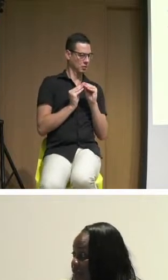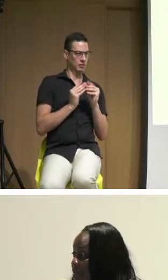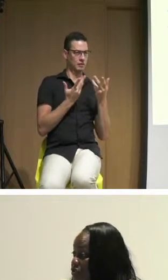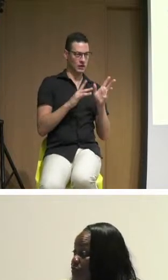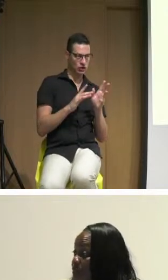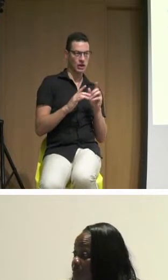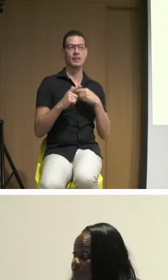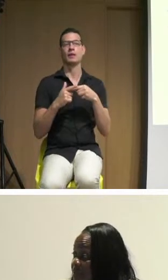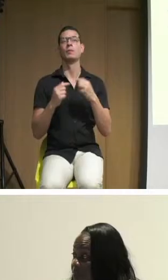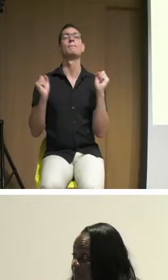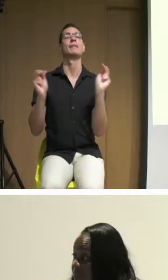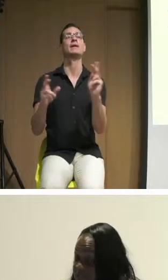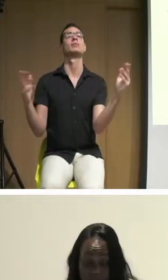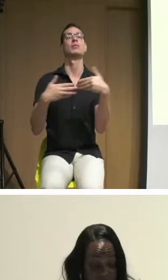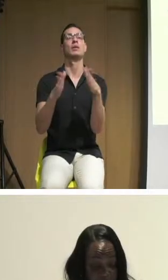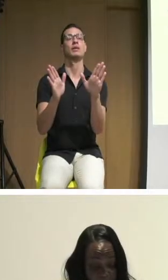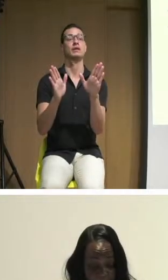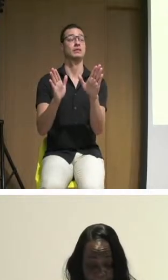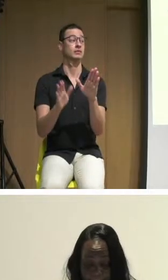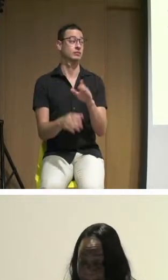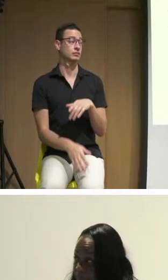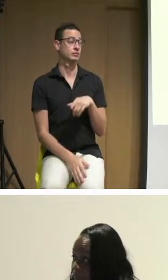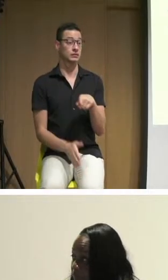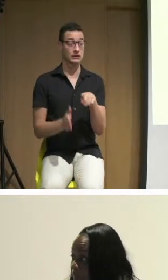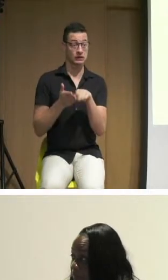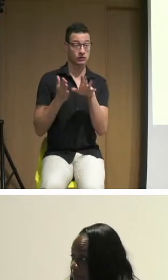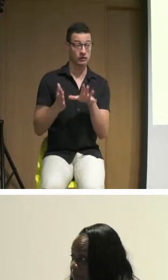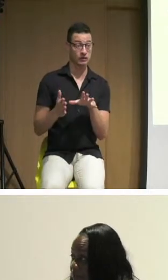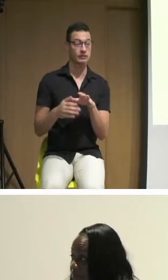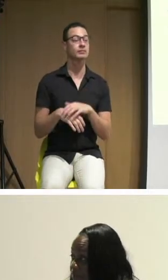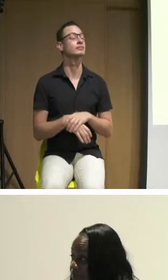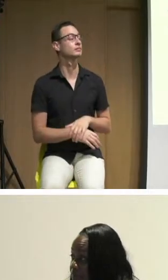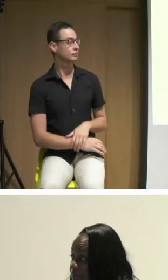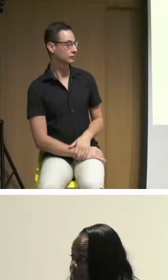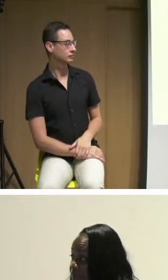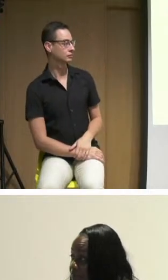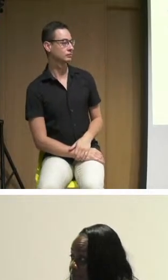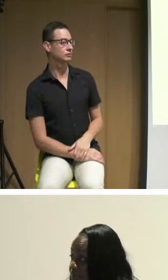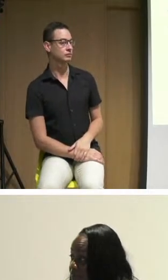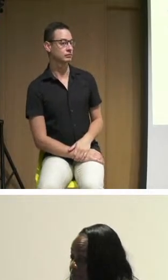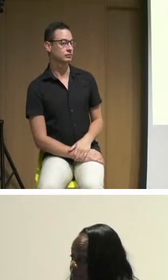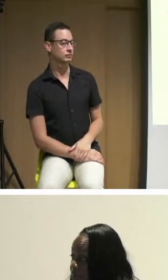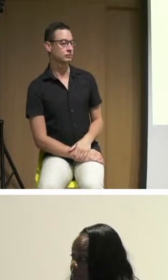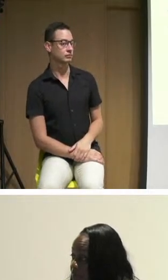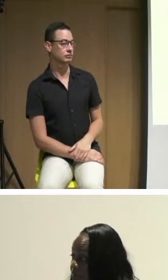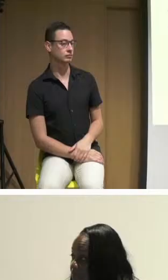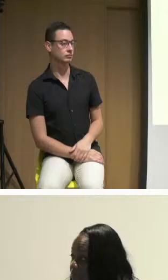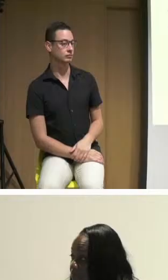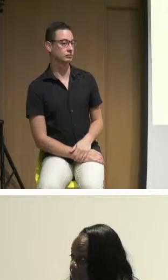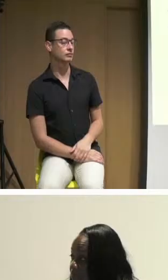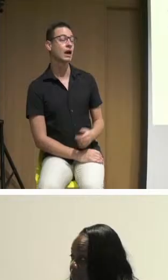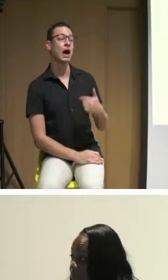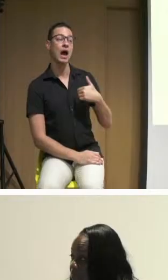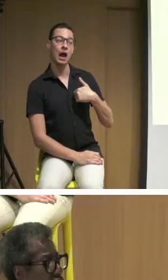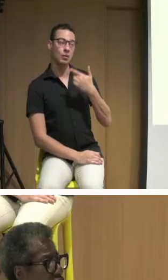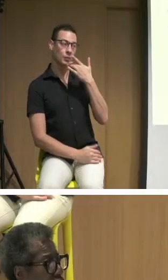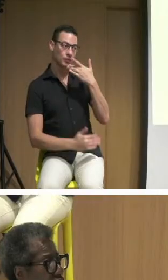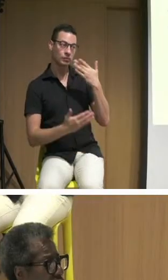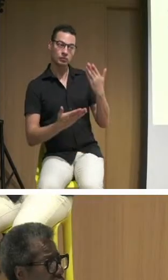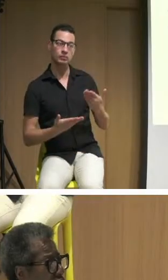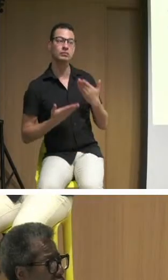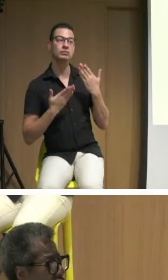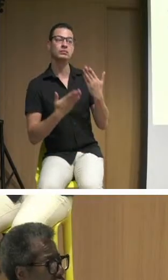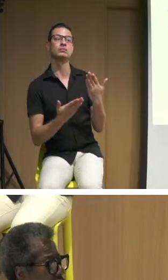Yes. So, Madam Secretary? Hi, I'd like to to advance a motion for